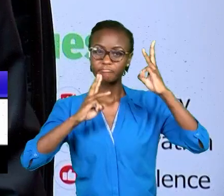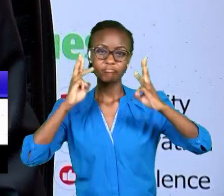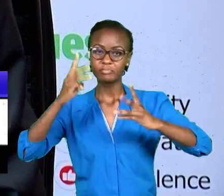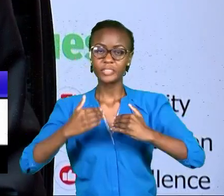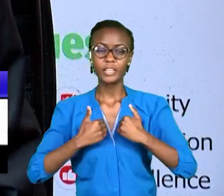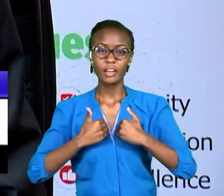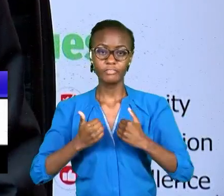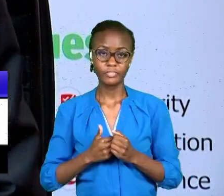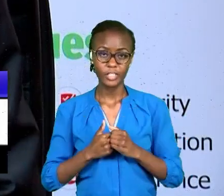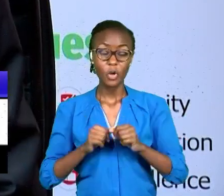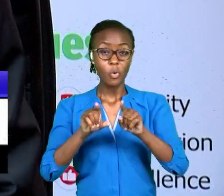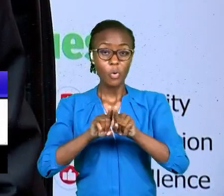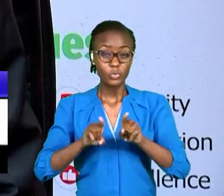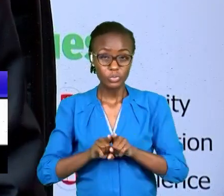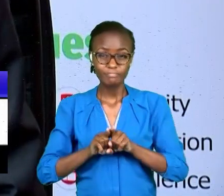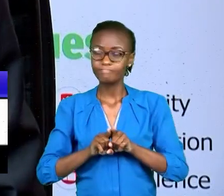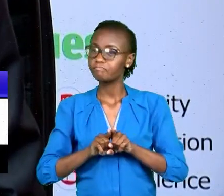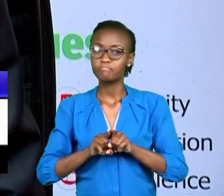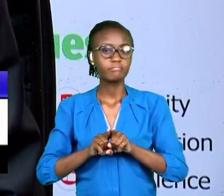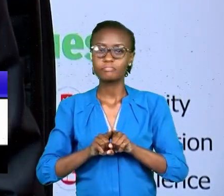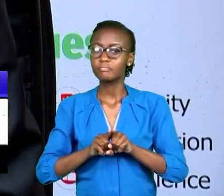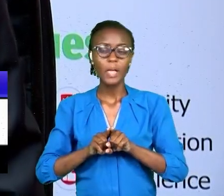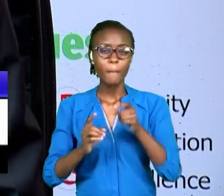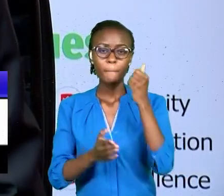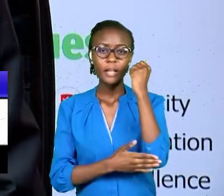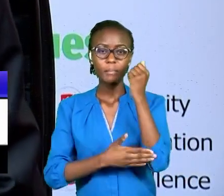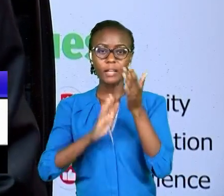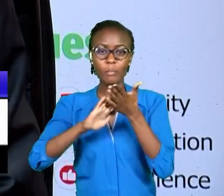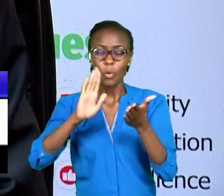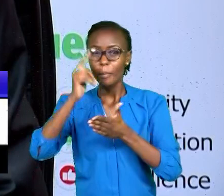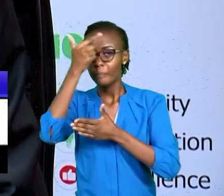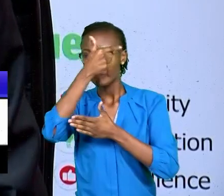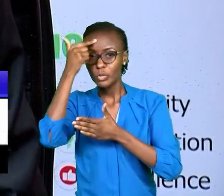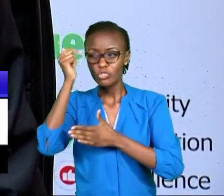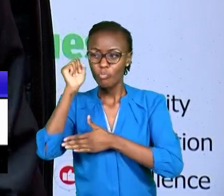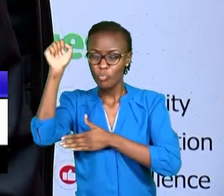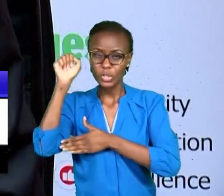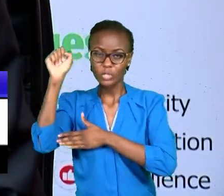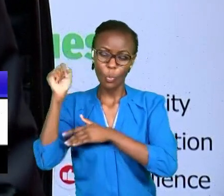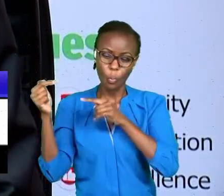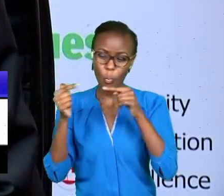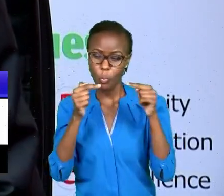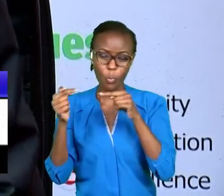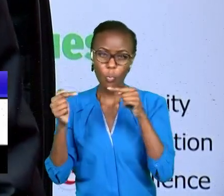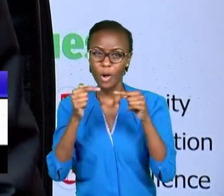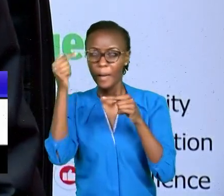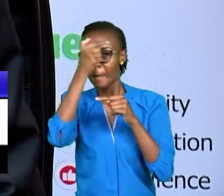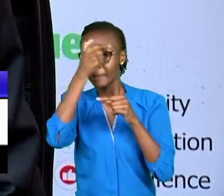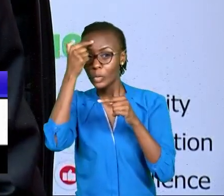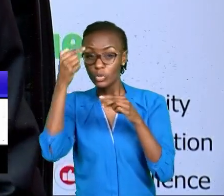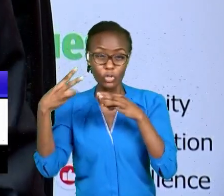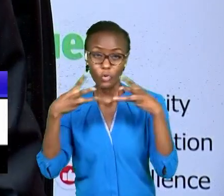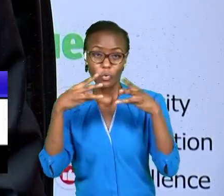It is even more exacerbated by the political intolerance over the ongoing conflicts in